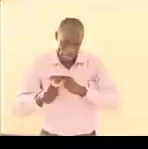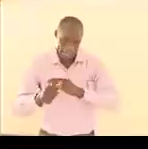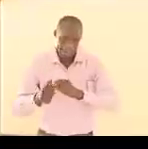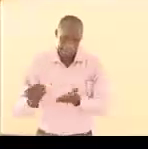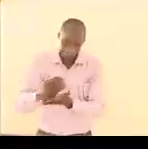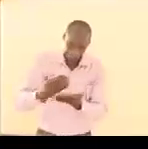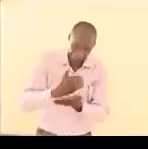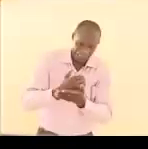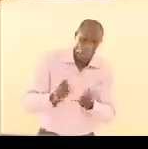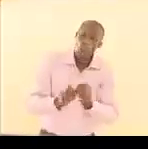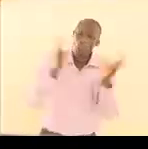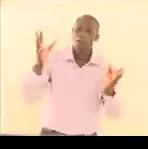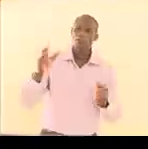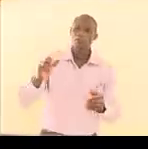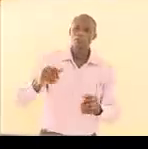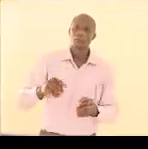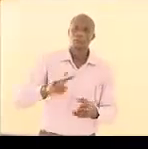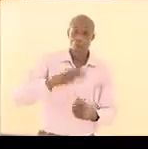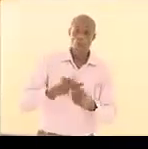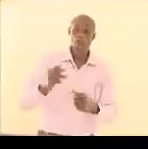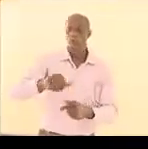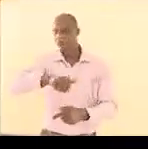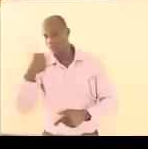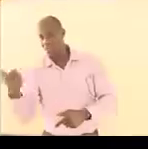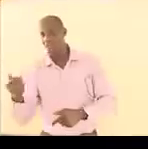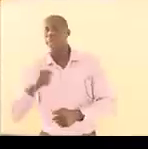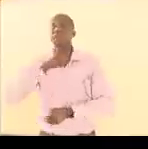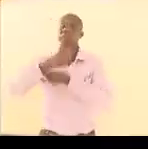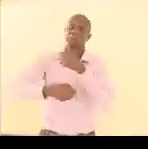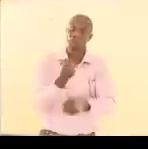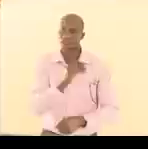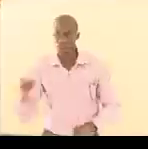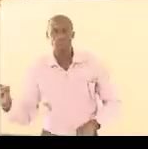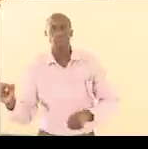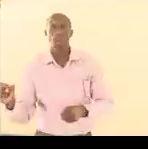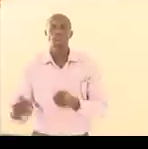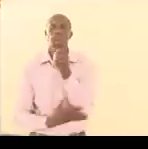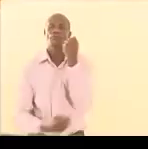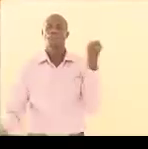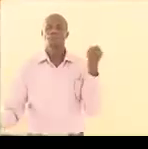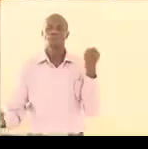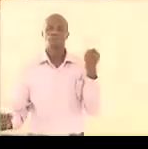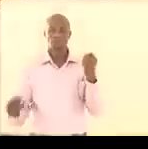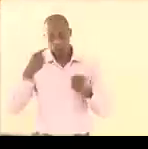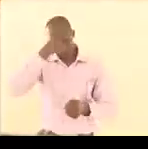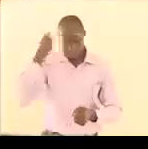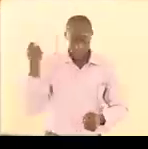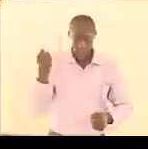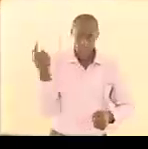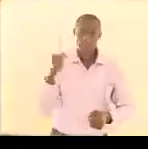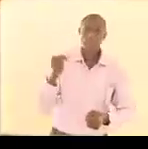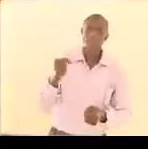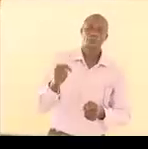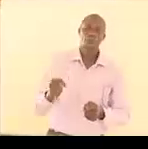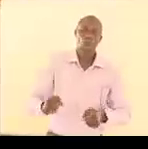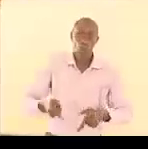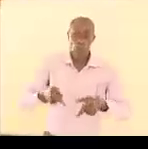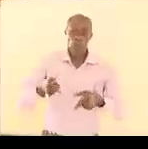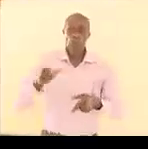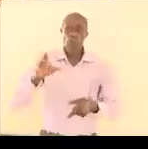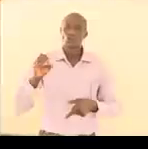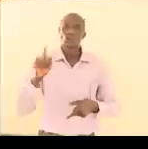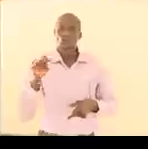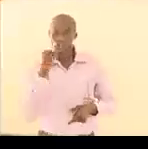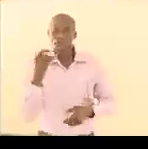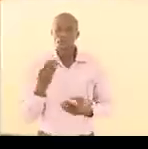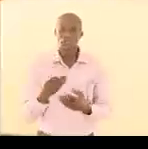gather so much while the rest of the community is suffering in abject poverty. Because the Lord's is the earth and